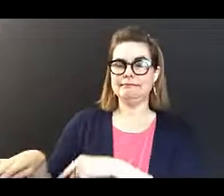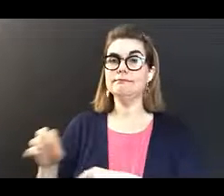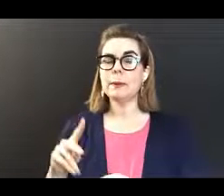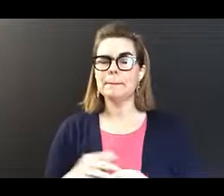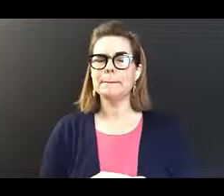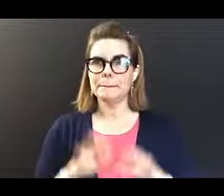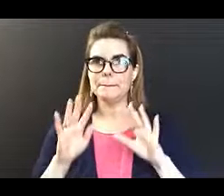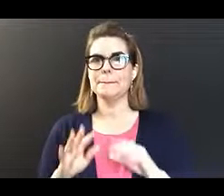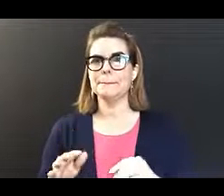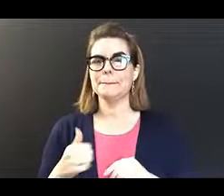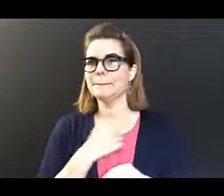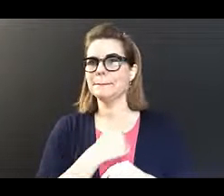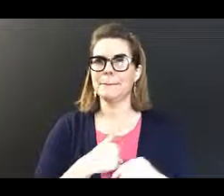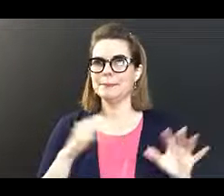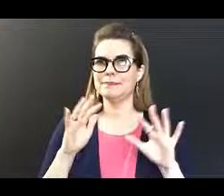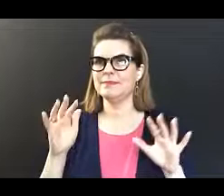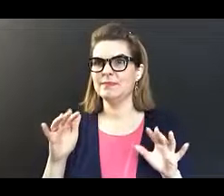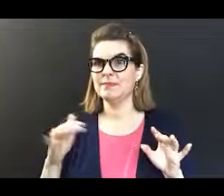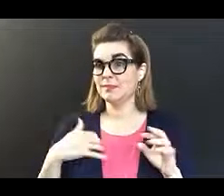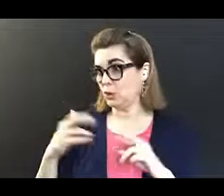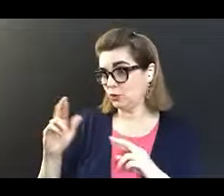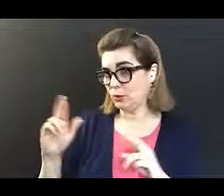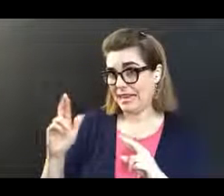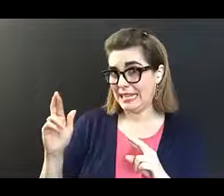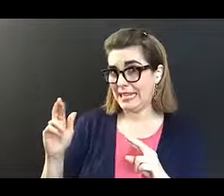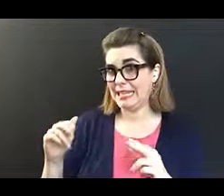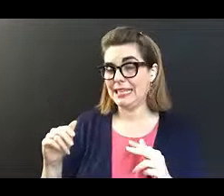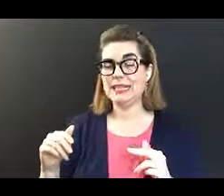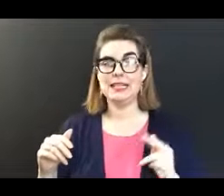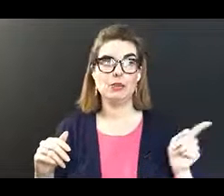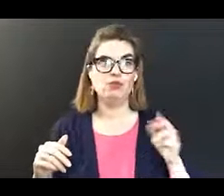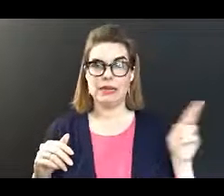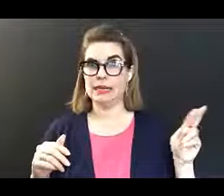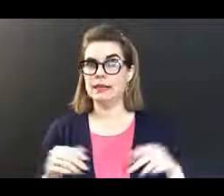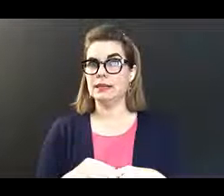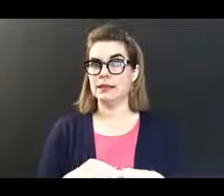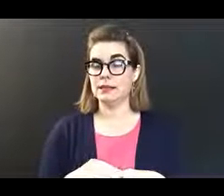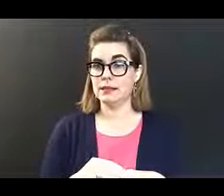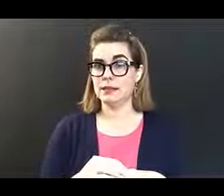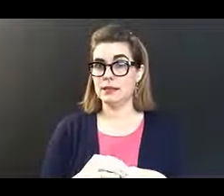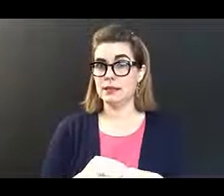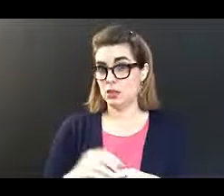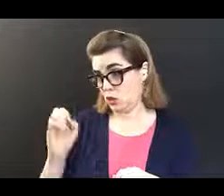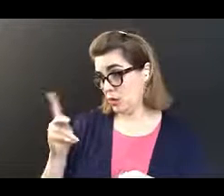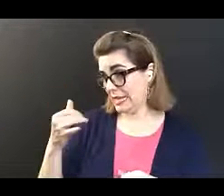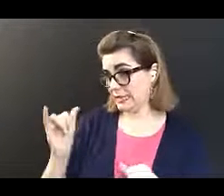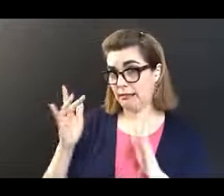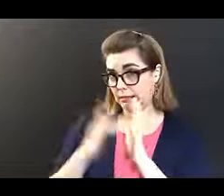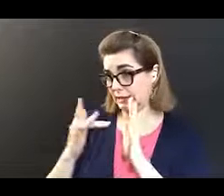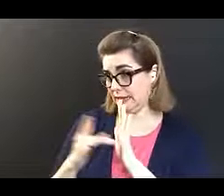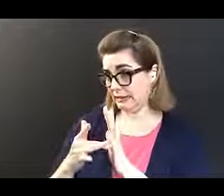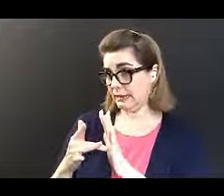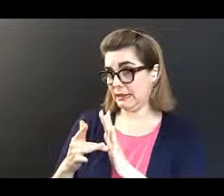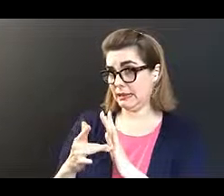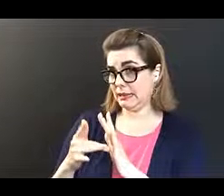Okay. Are we ready? Yes. And are you okay still clicking on the links when we get to these that